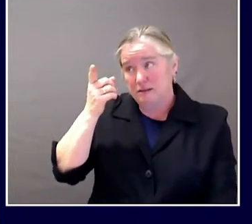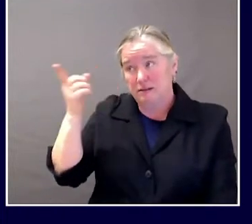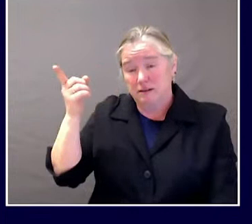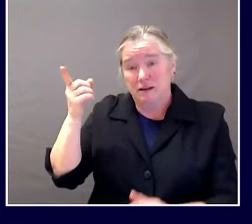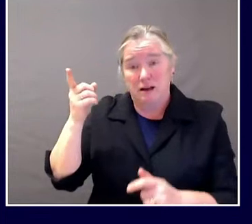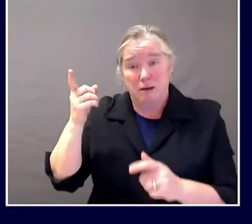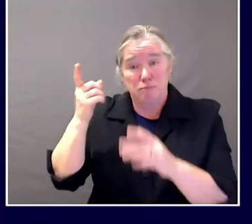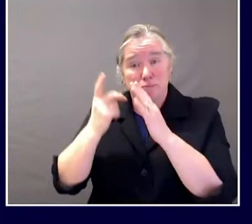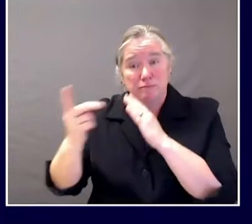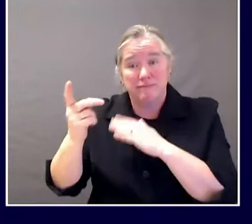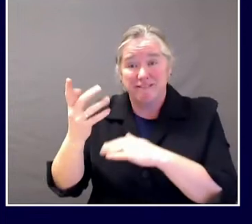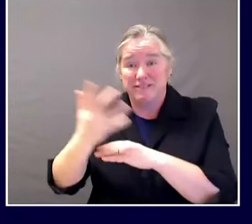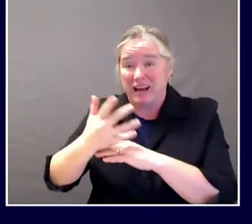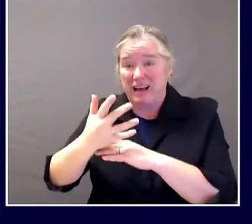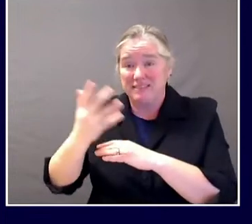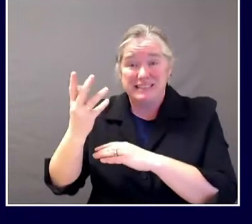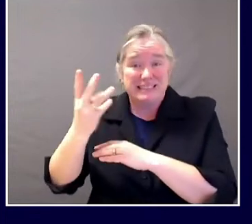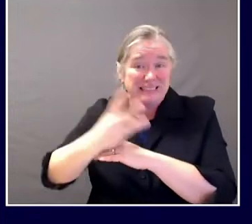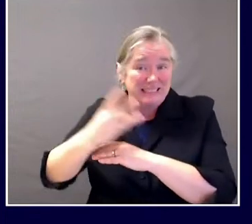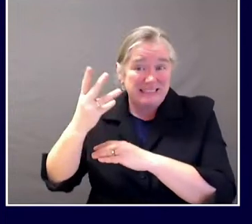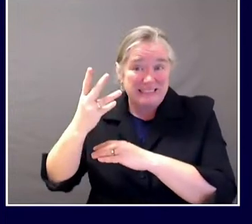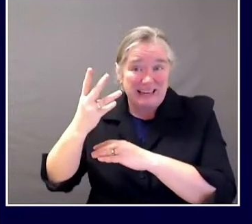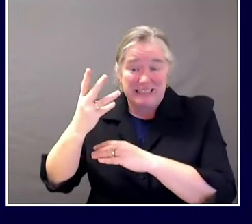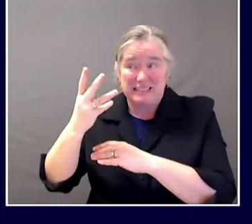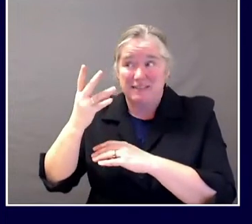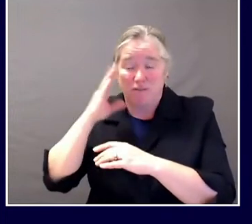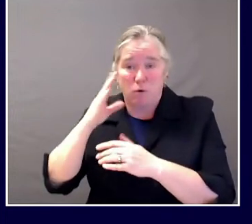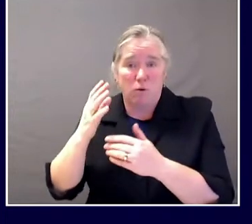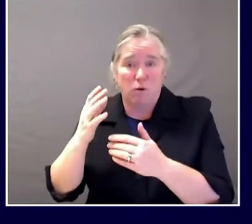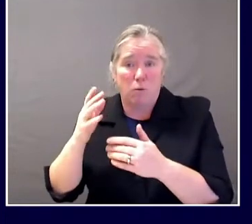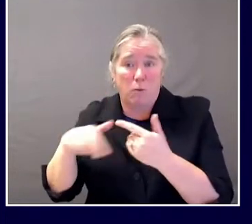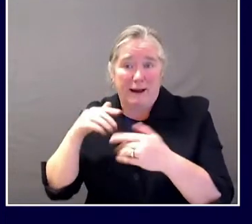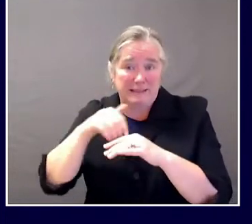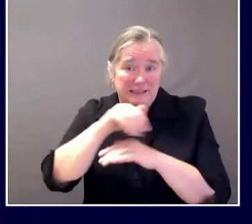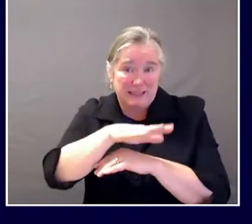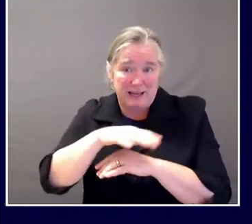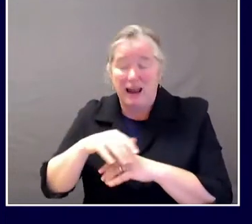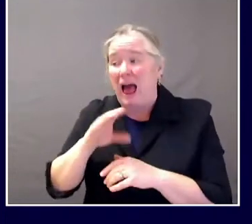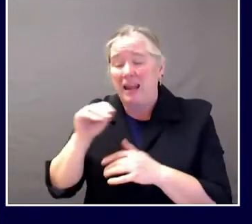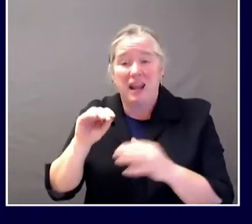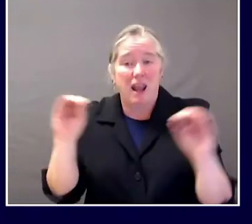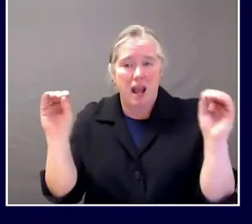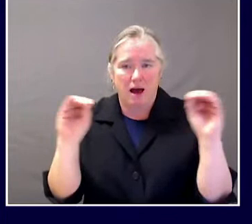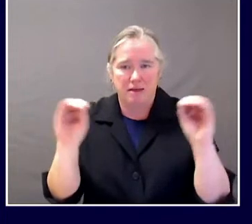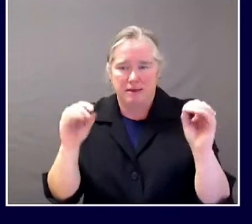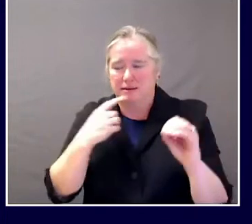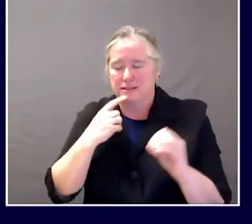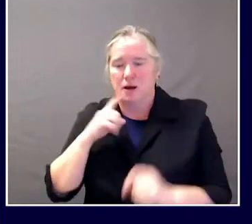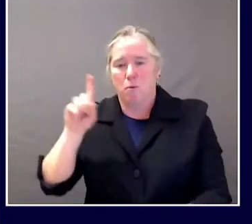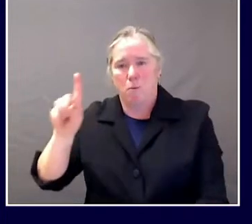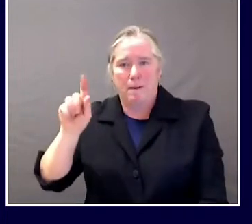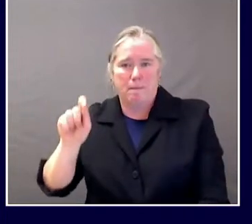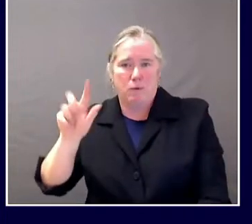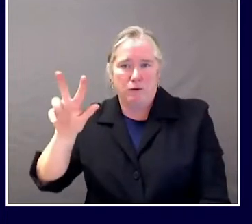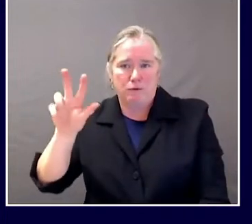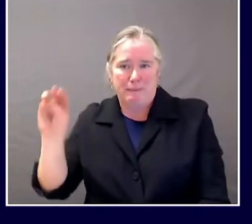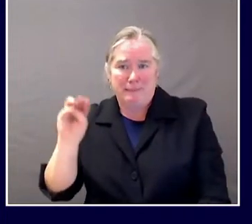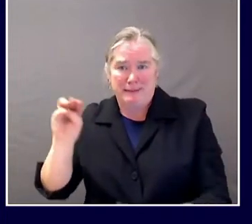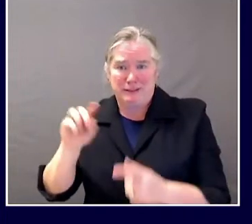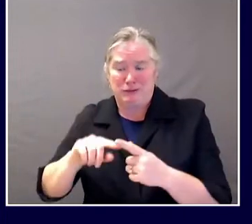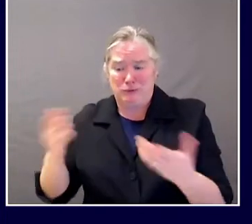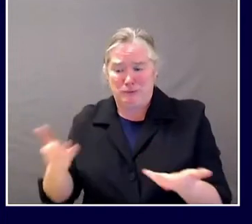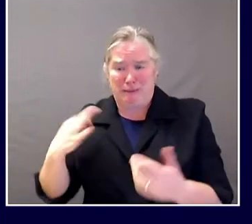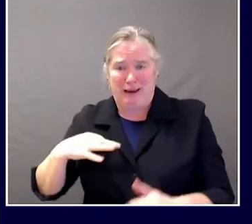or 6 days, and none of those contemplate 1.3 million doses coming to Maine in the coming weeks, let